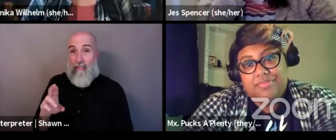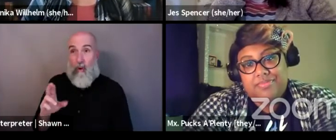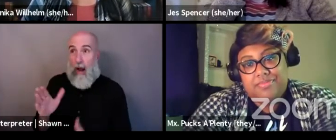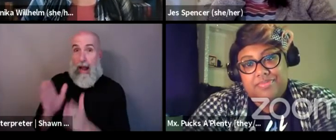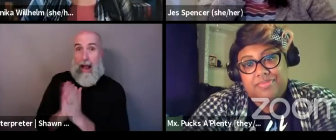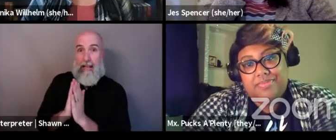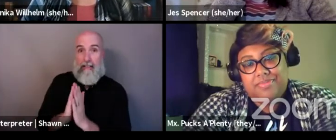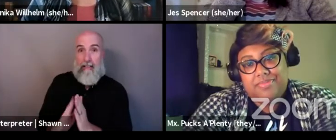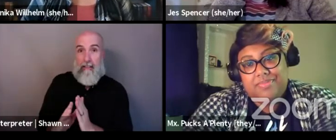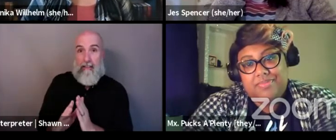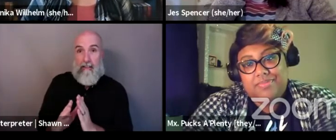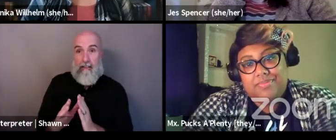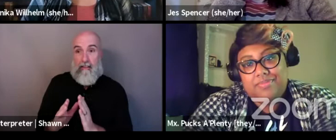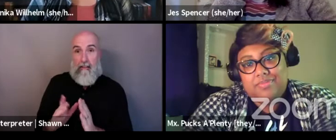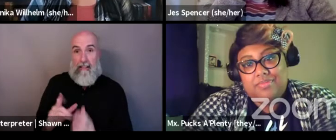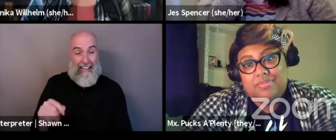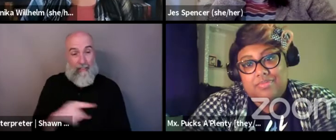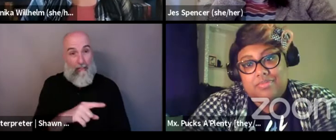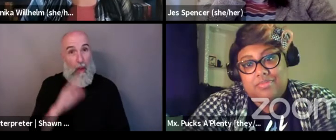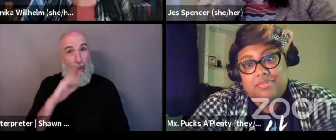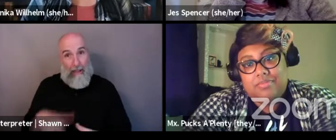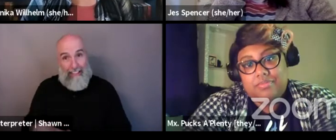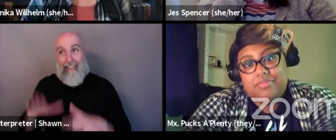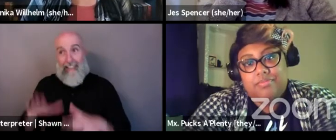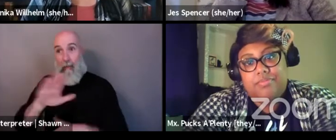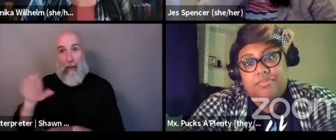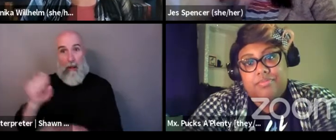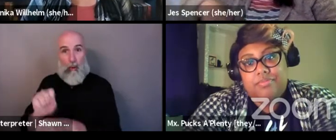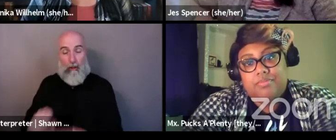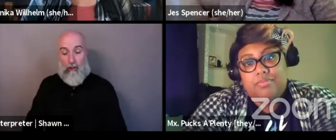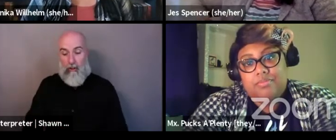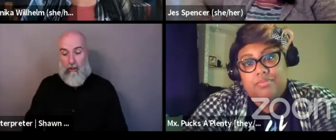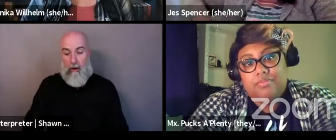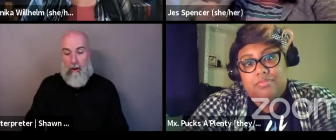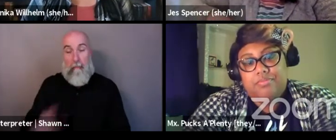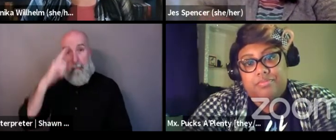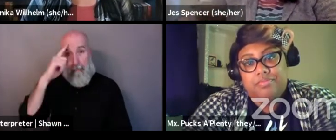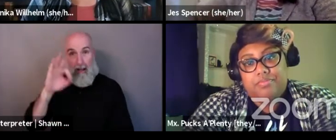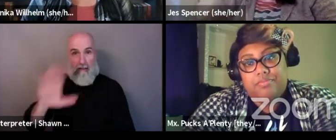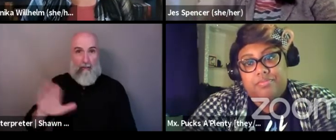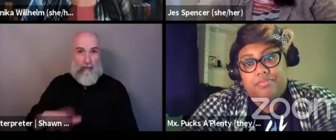asked them if they were going to give up their career because of their children.